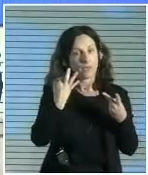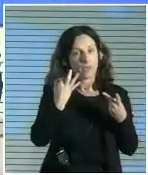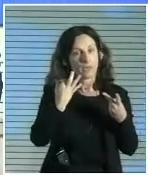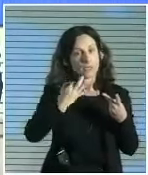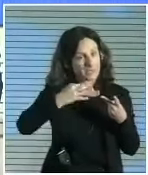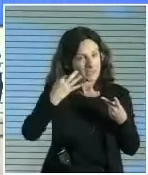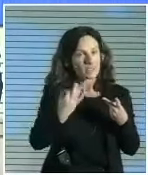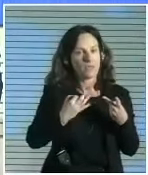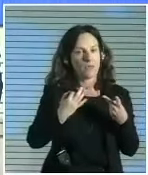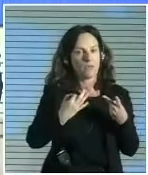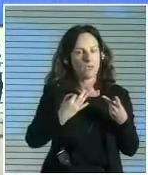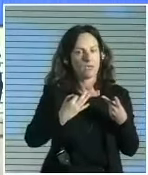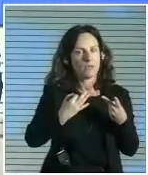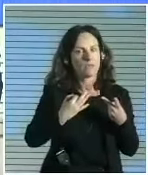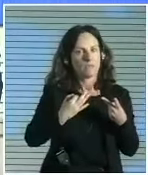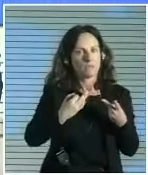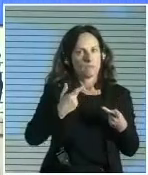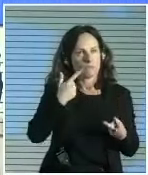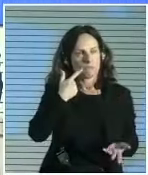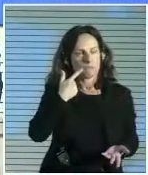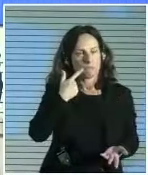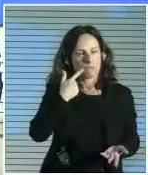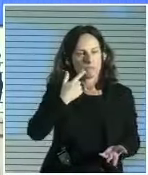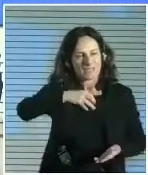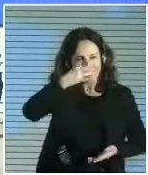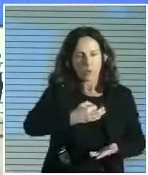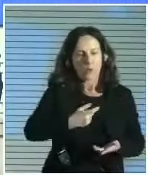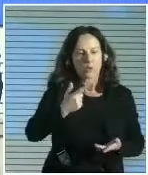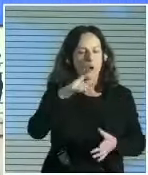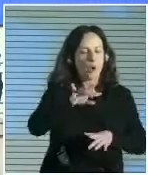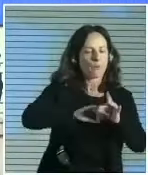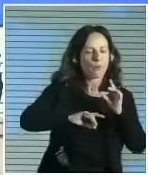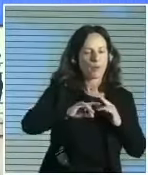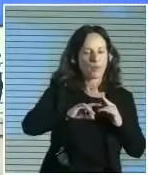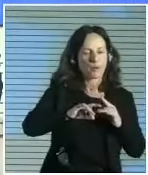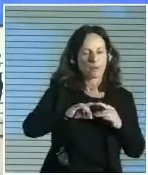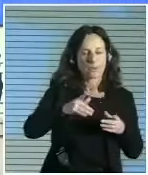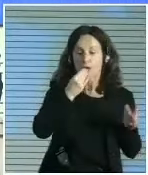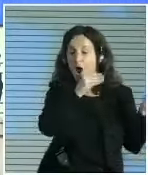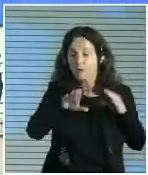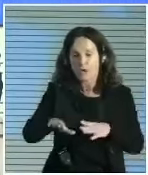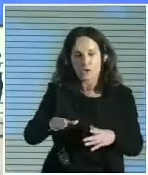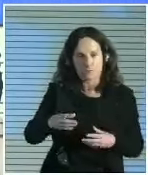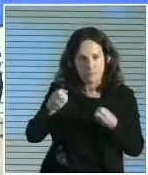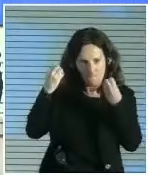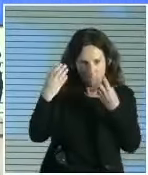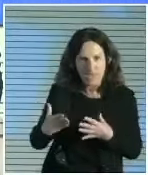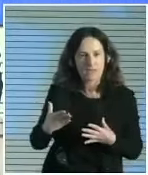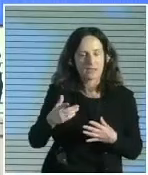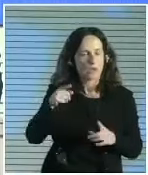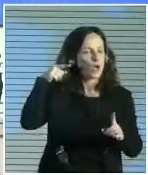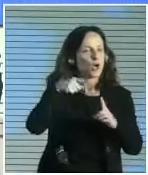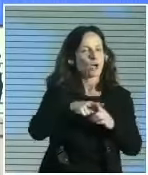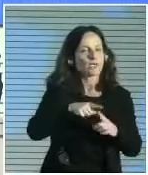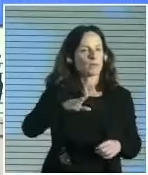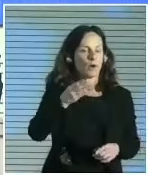out the food waste, change behaviors, use that food to transform also business models. The